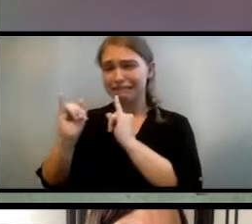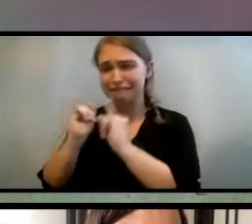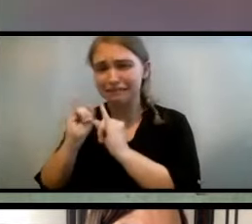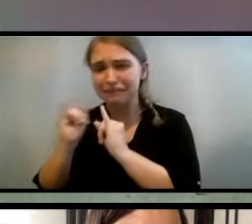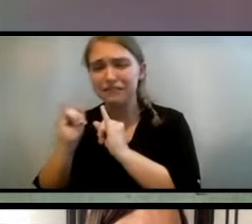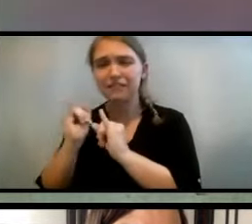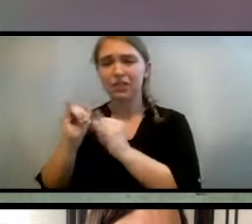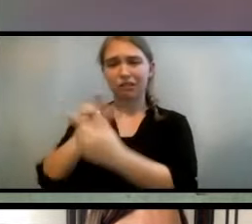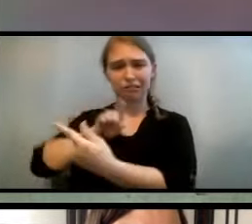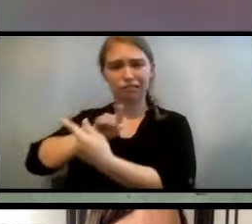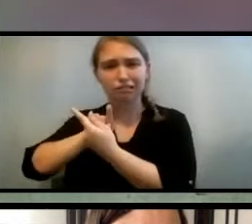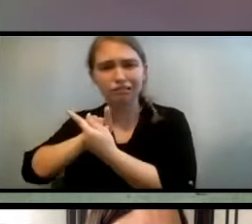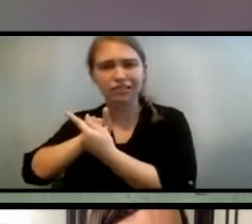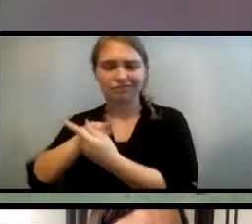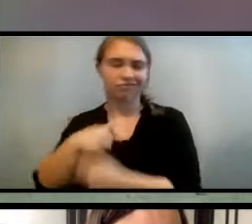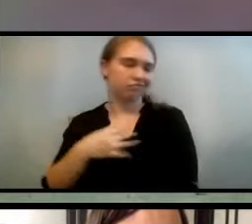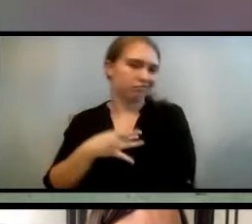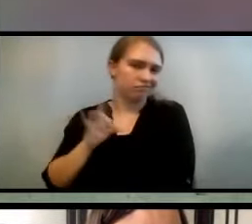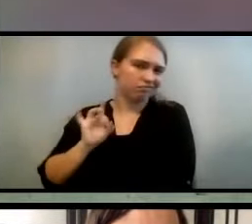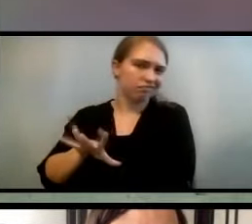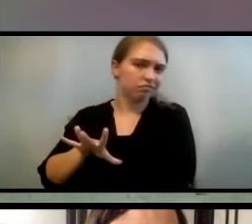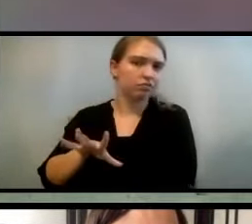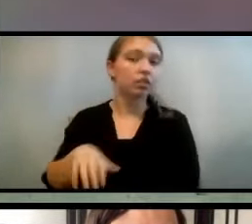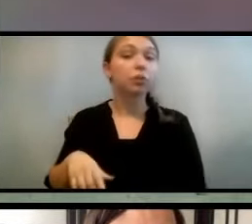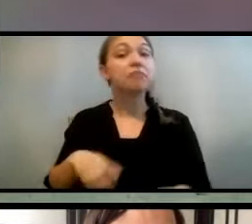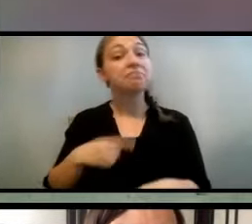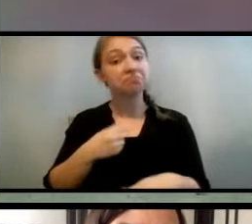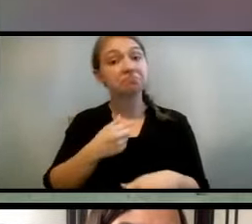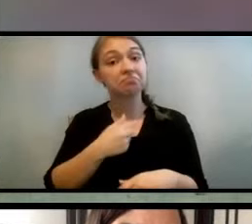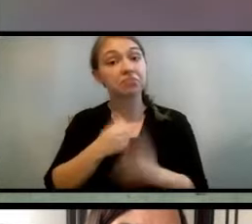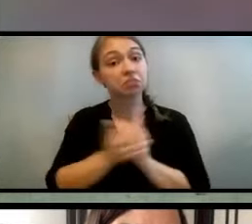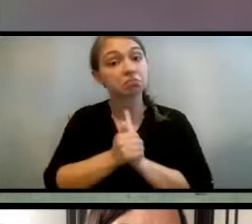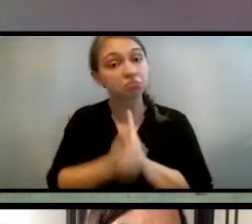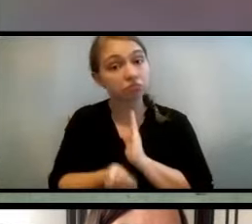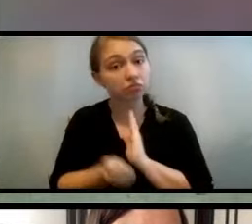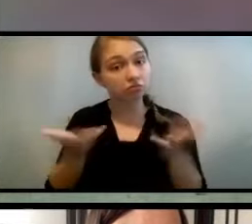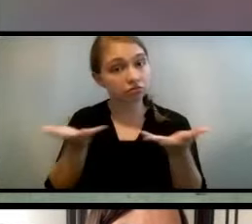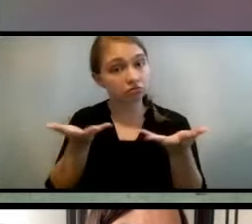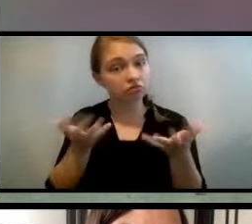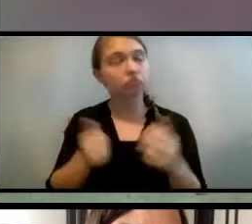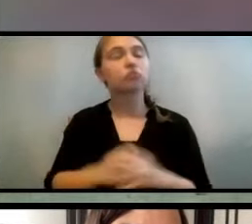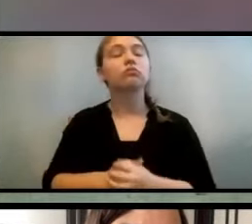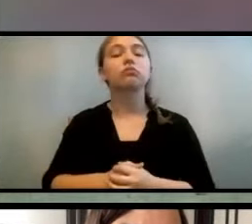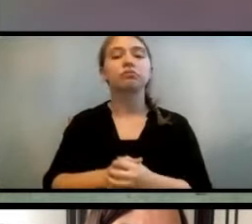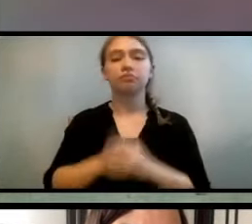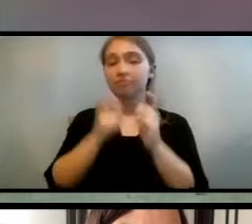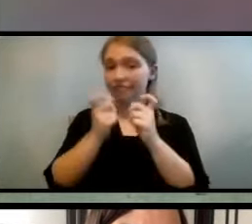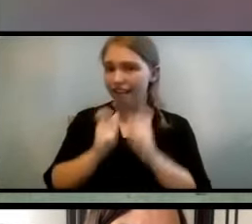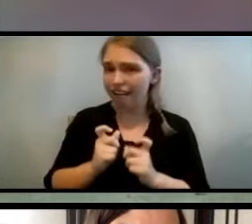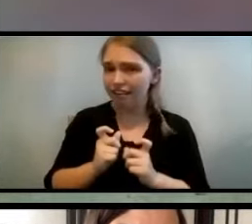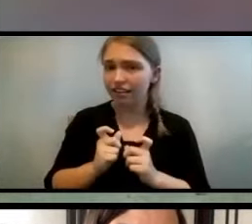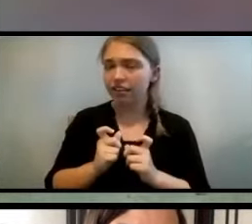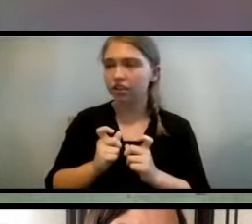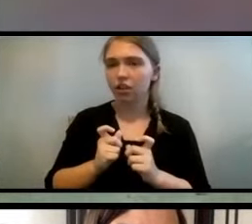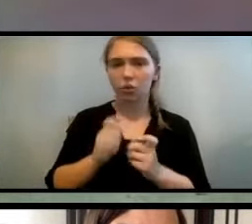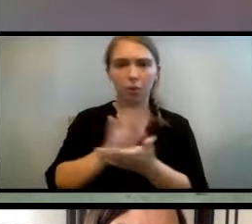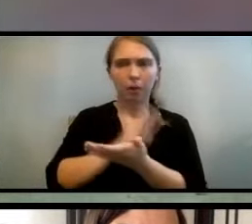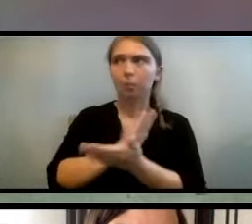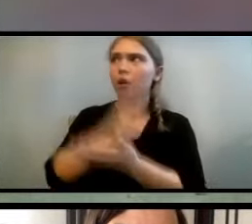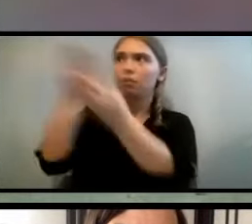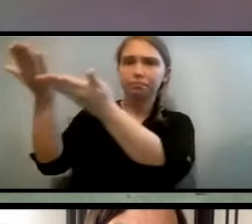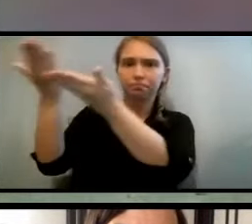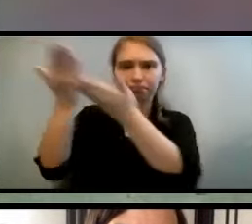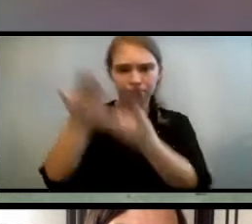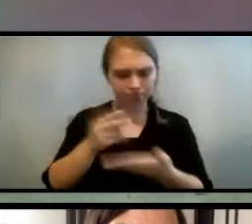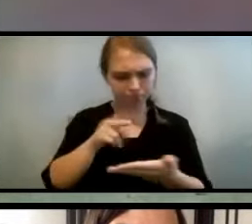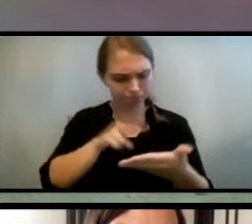my thing. But what I was actually really good at was editing what came in. And so I